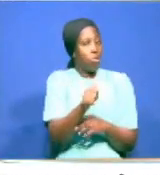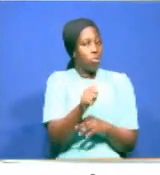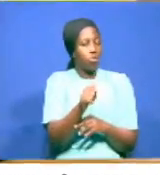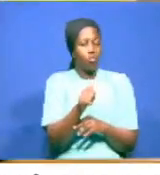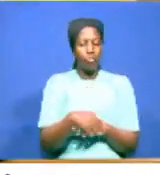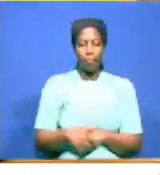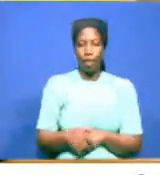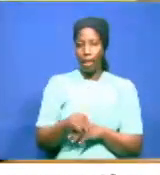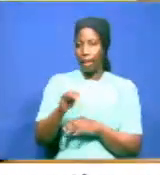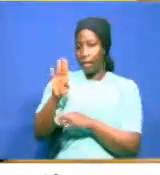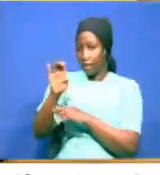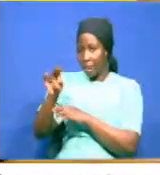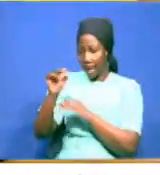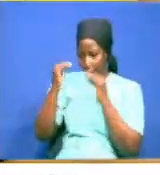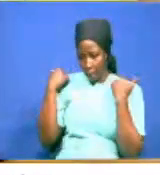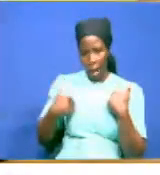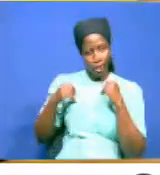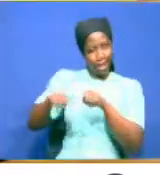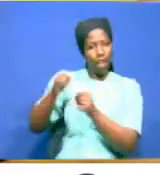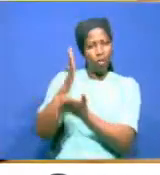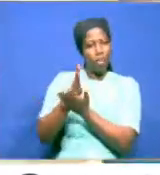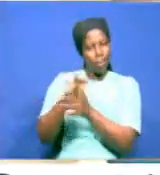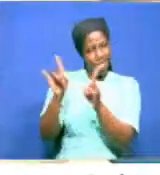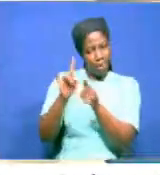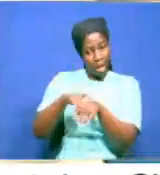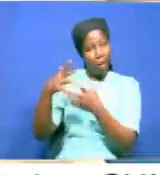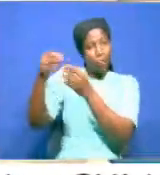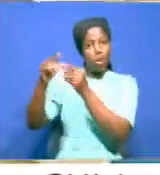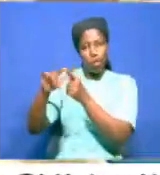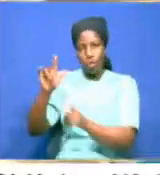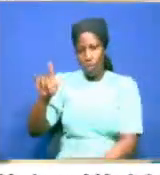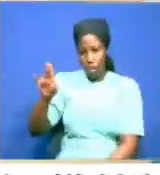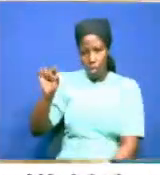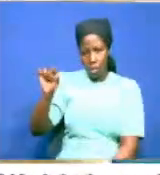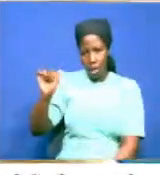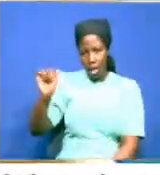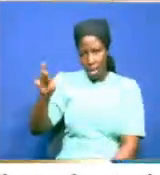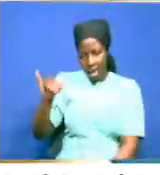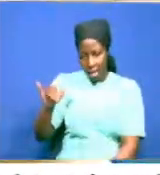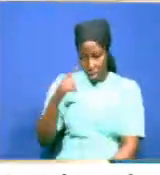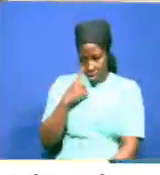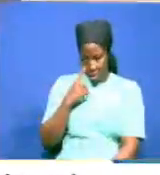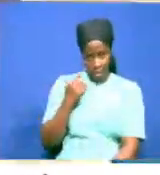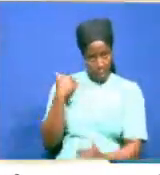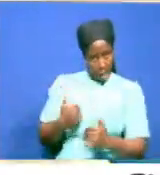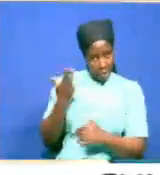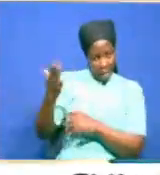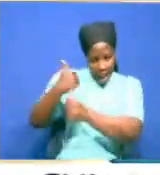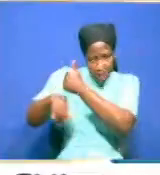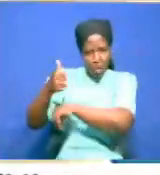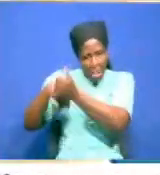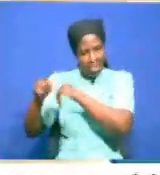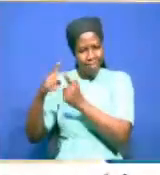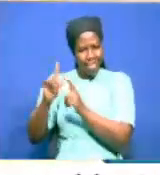that, that even when I went to Lugari and the activities you saw me doing, yes, I actually did the activities with my own money. But the reality on the